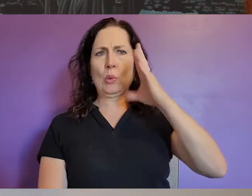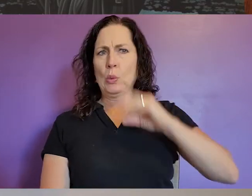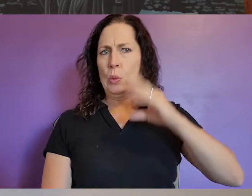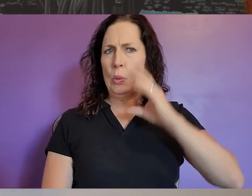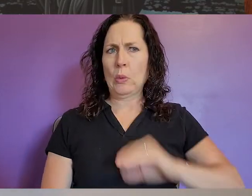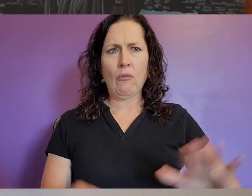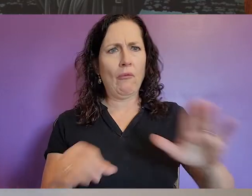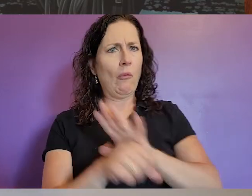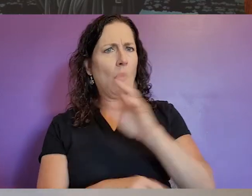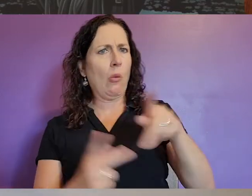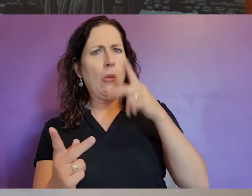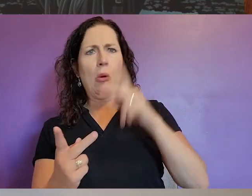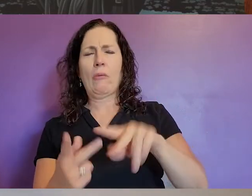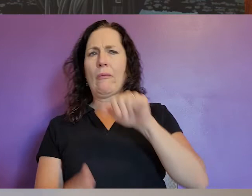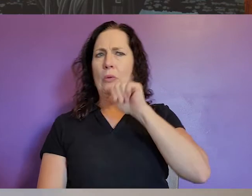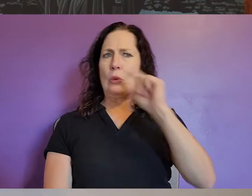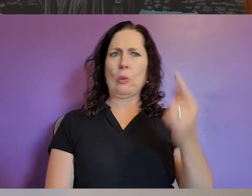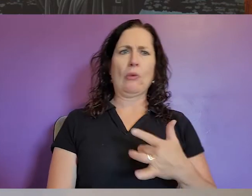perfectly